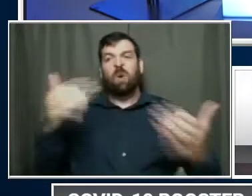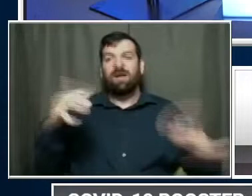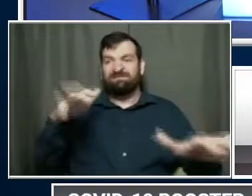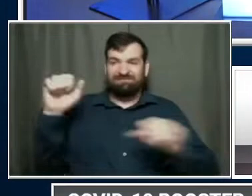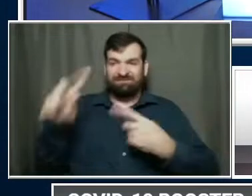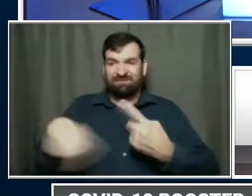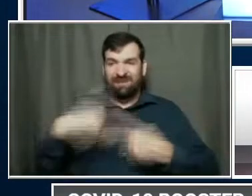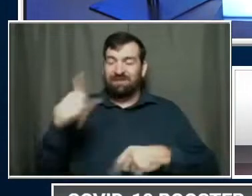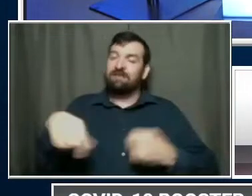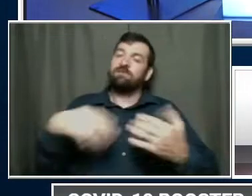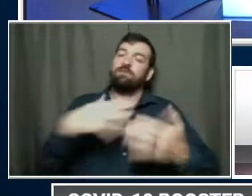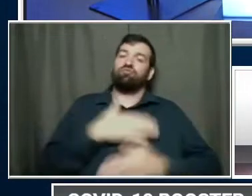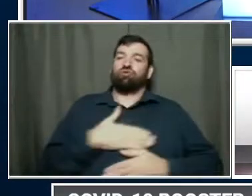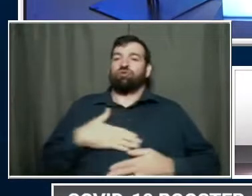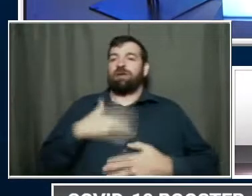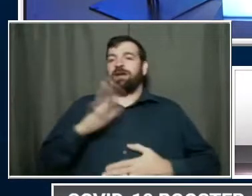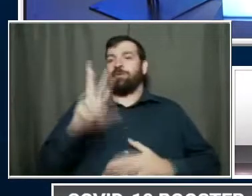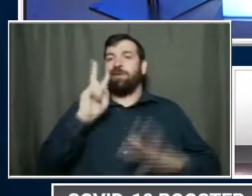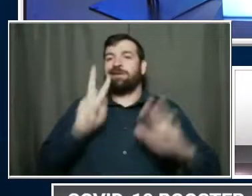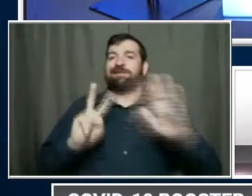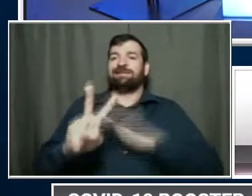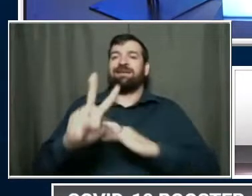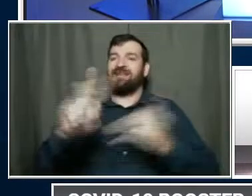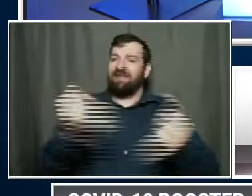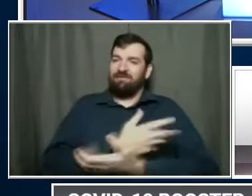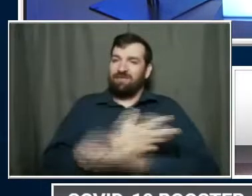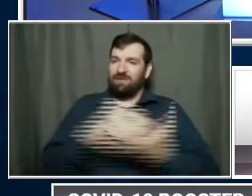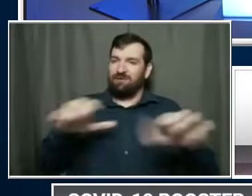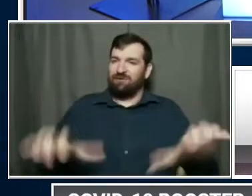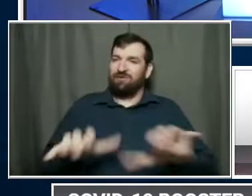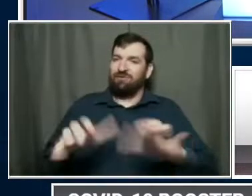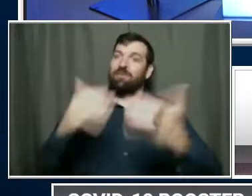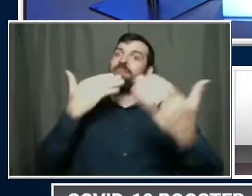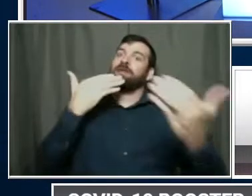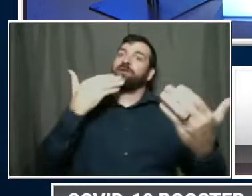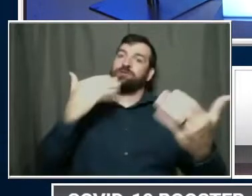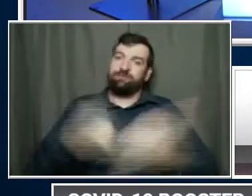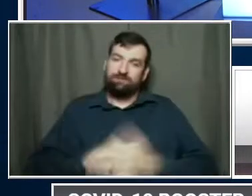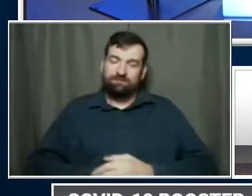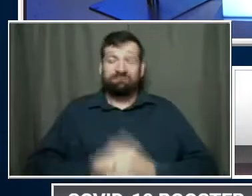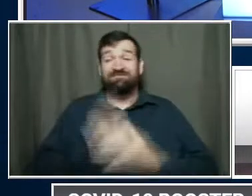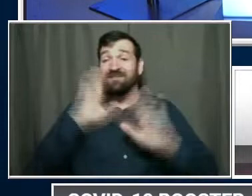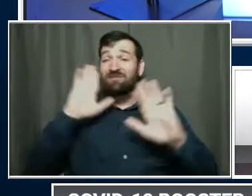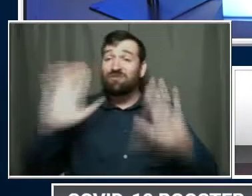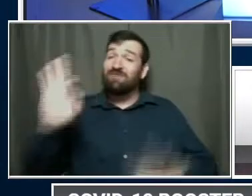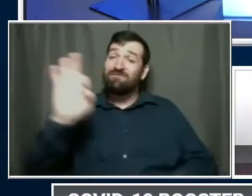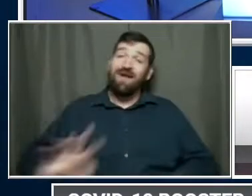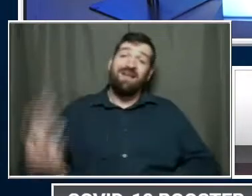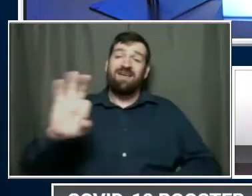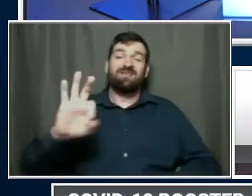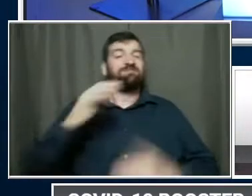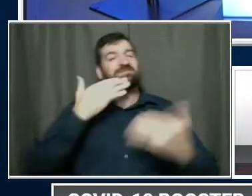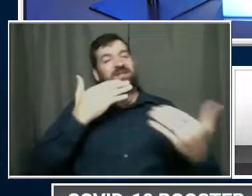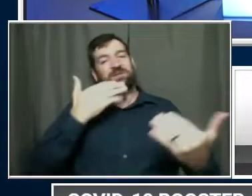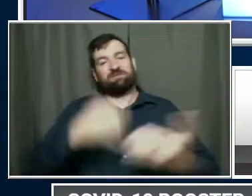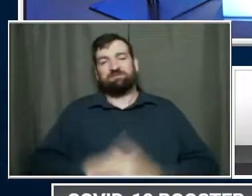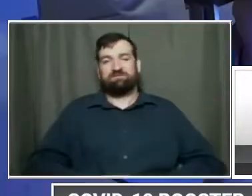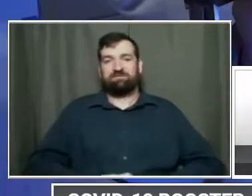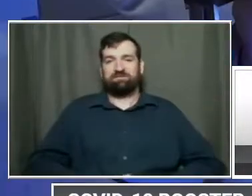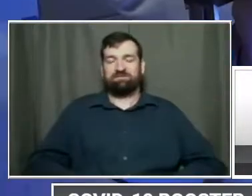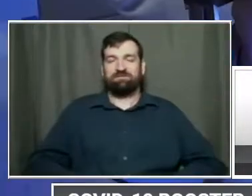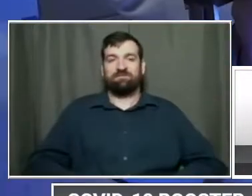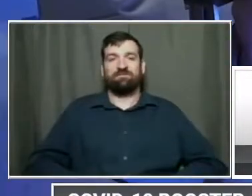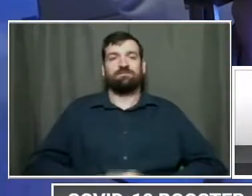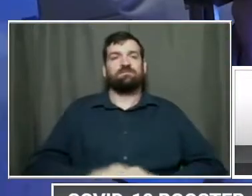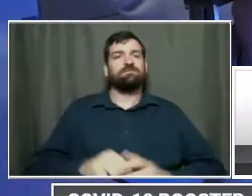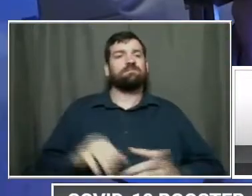always appreciate your insight and all you do here at the health system, so thank you, and have a great Friday. Oh, thank you. Dr. Seabrook, so what is